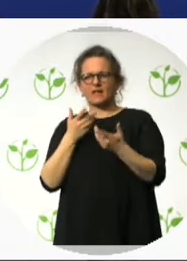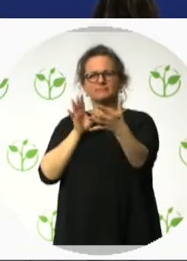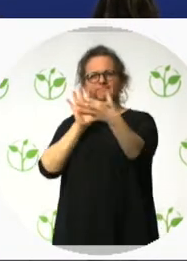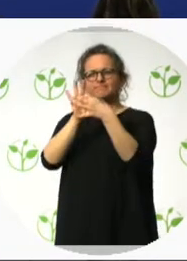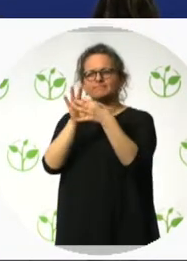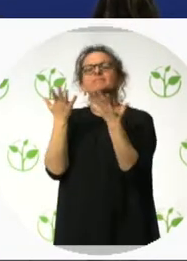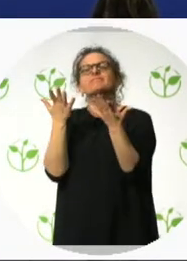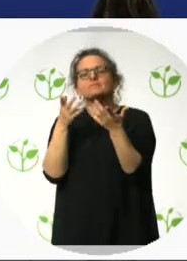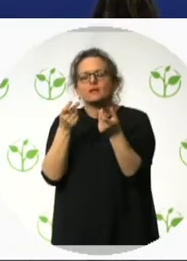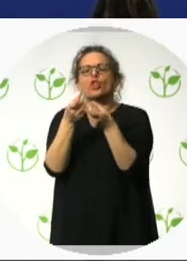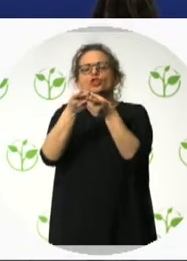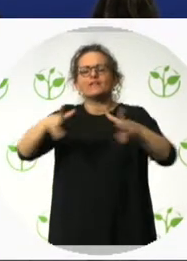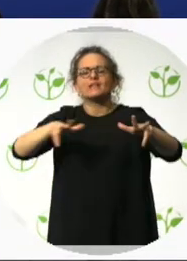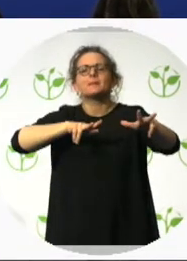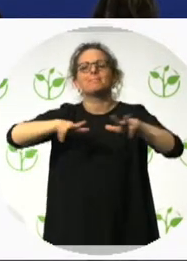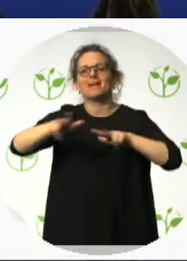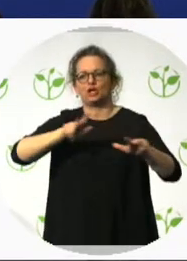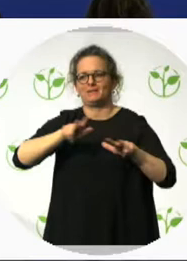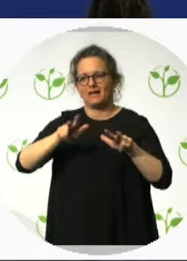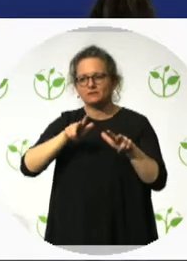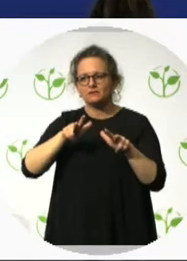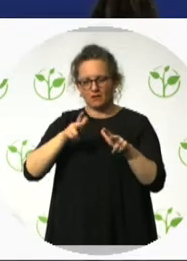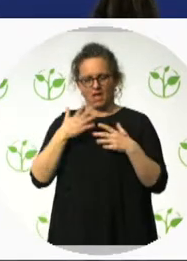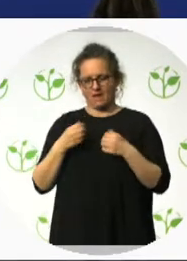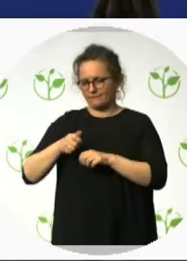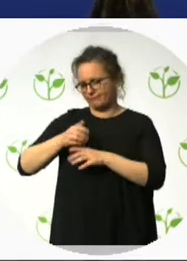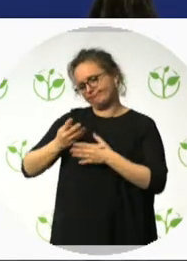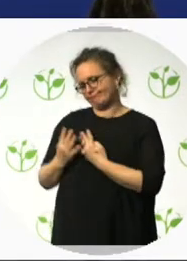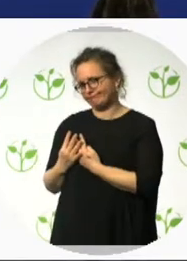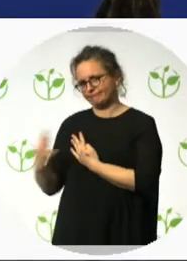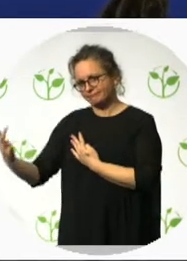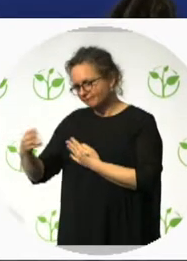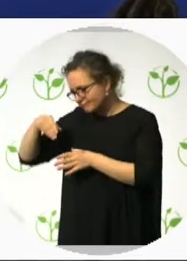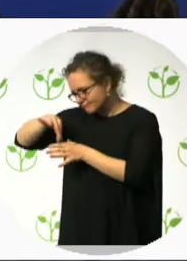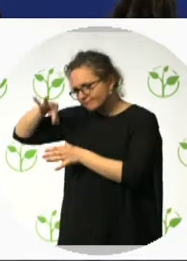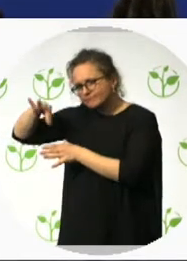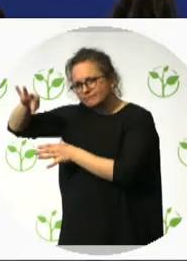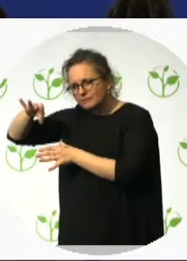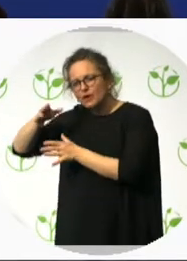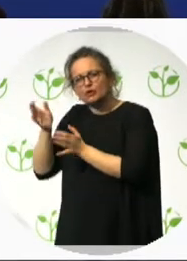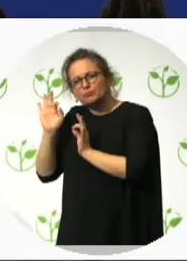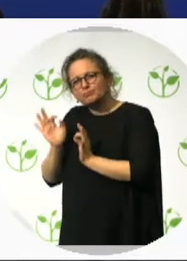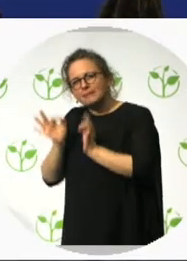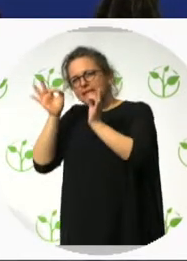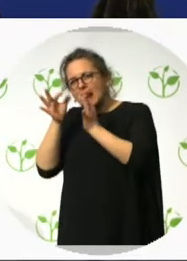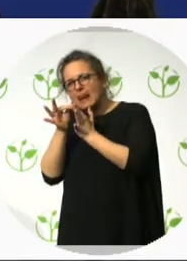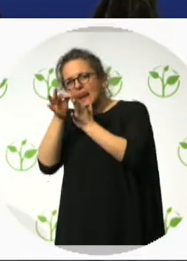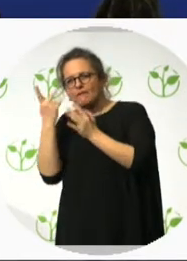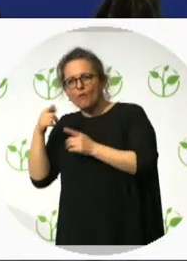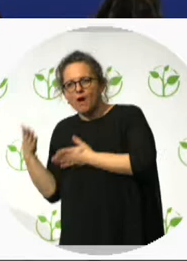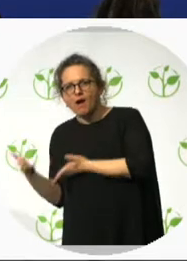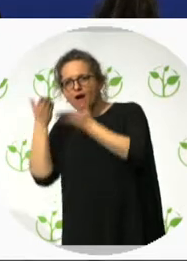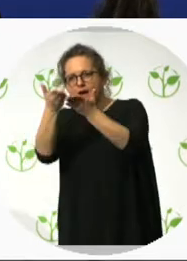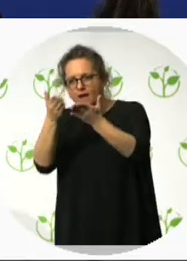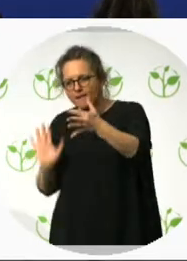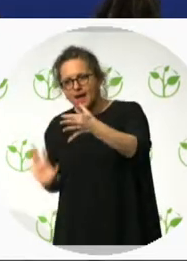one of our topics, and we have developed a diversity management tool that can be